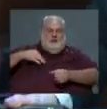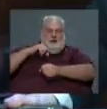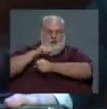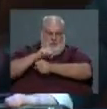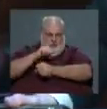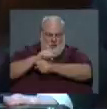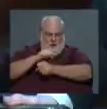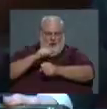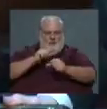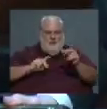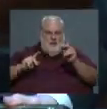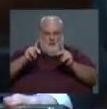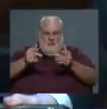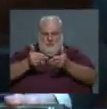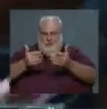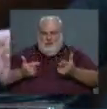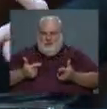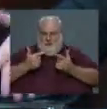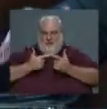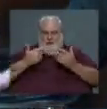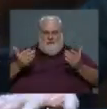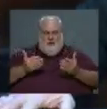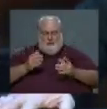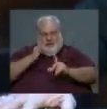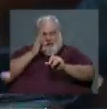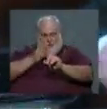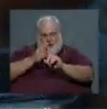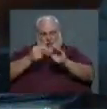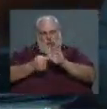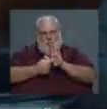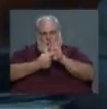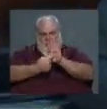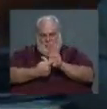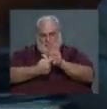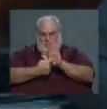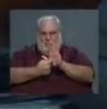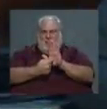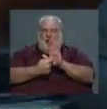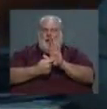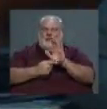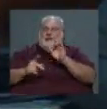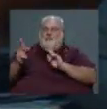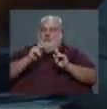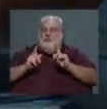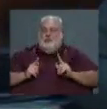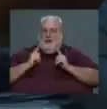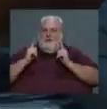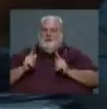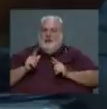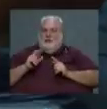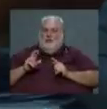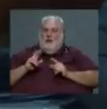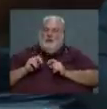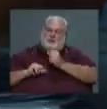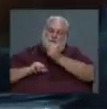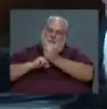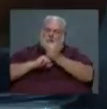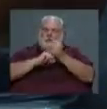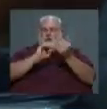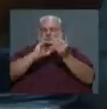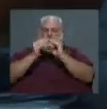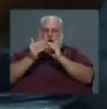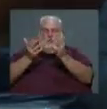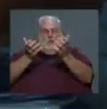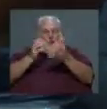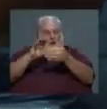And so this is certainly a very direct reflection of the contribution that our citizens are making to the community. And I wanted all